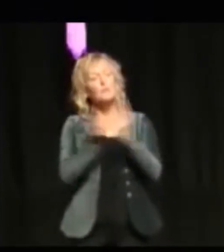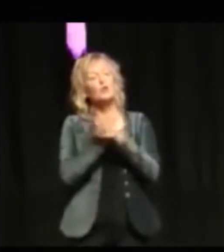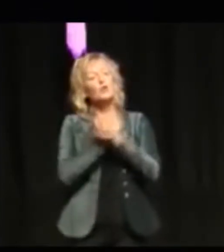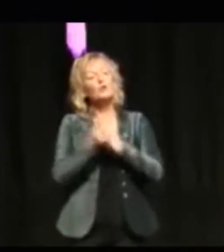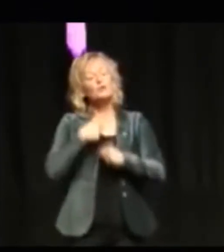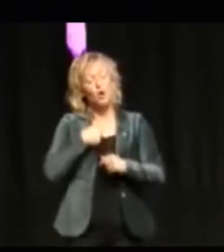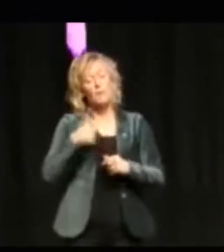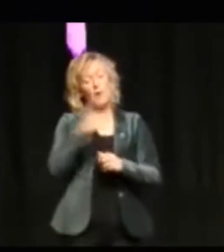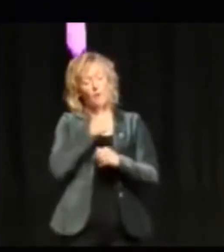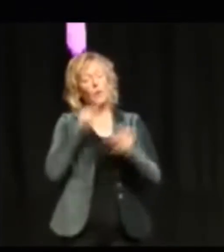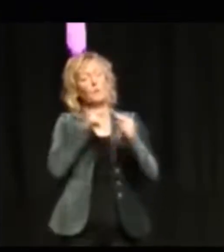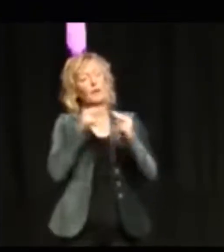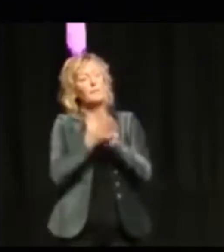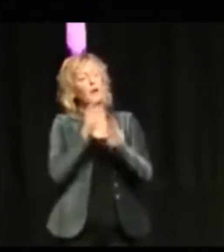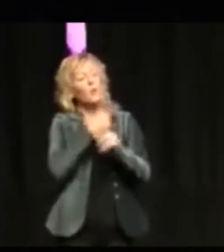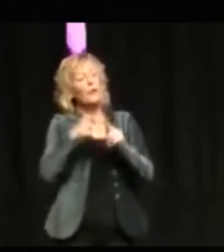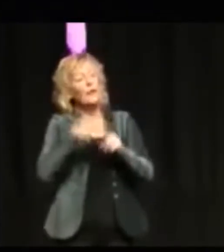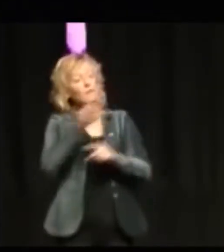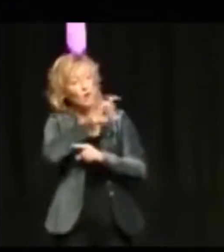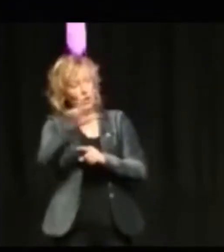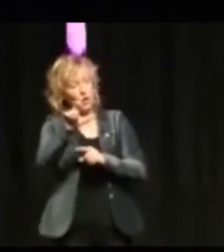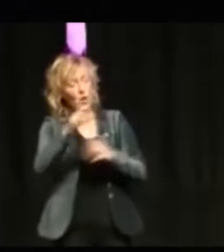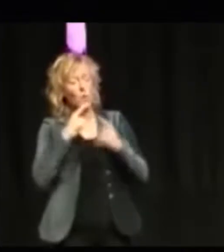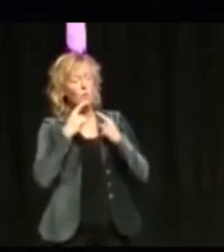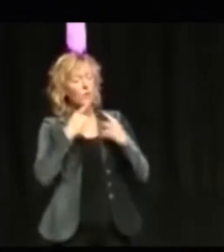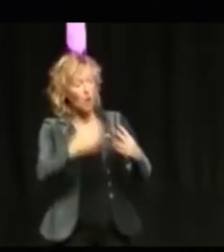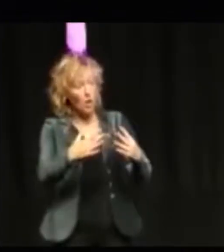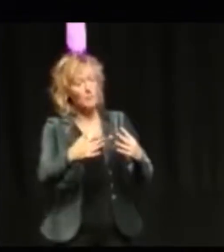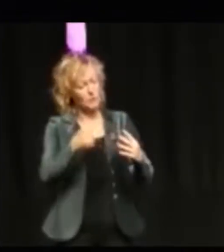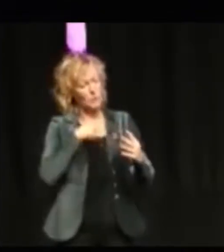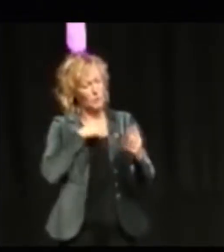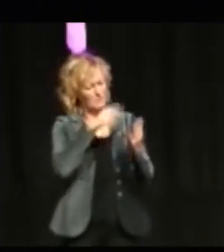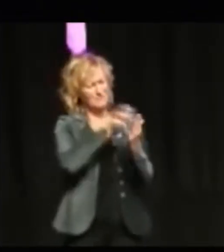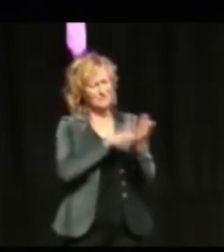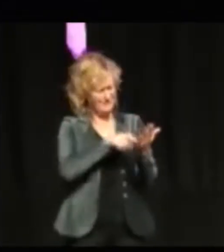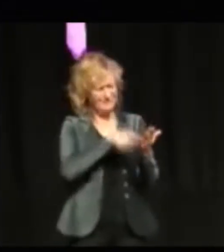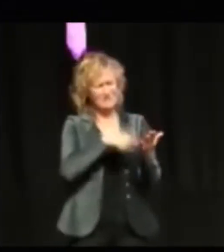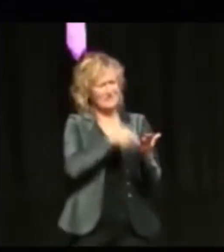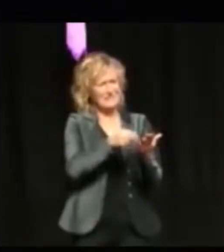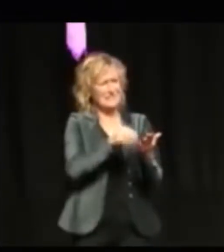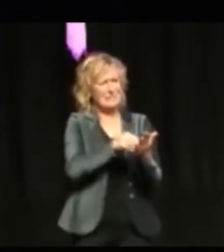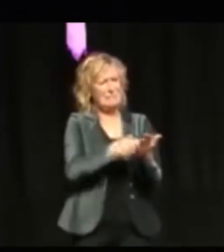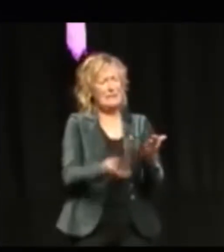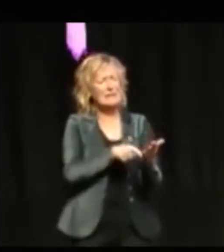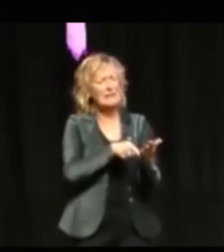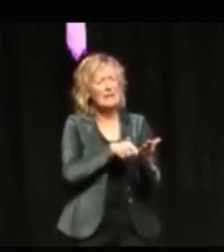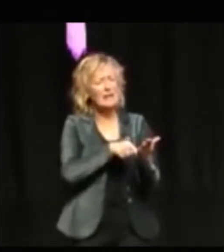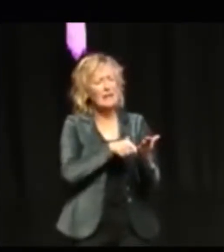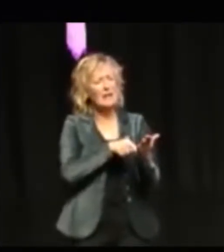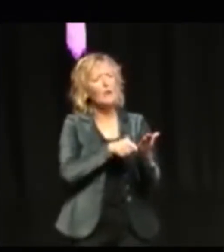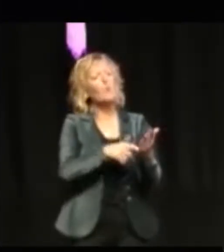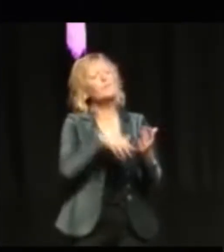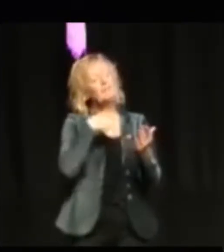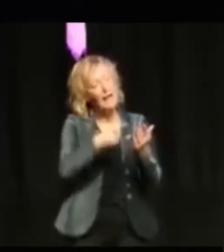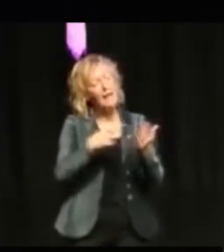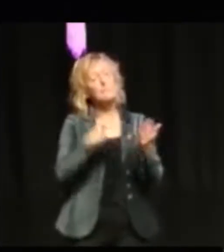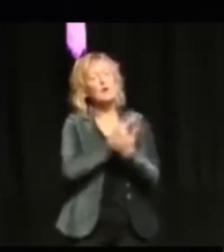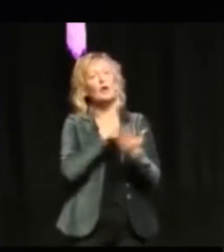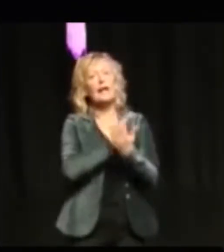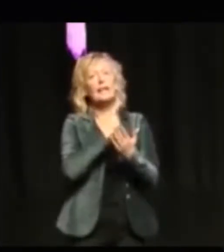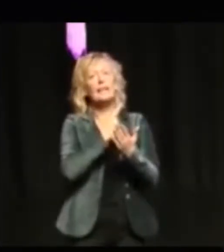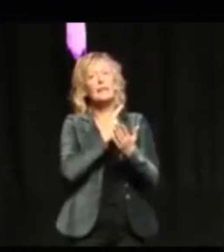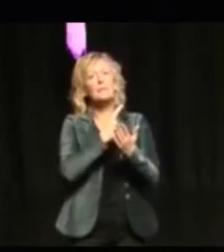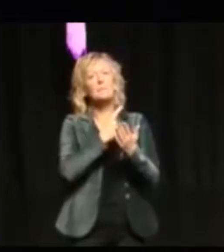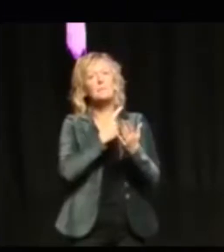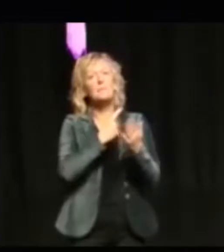the phone company and tell them you messed up. There's a mistake on my bill. And that's what we mean by a means of complaint. Some way